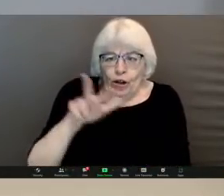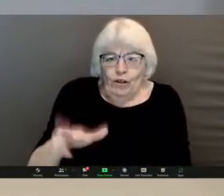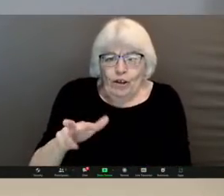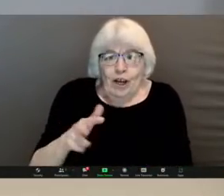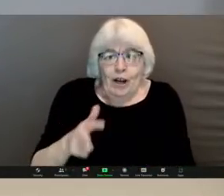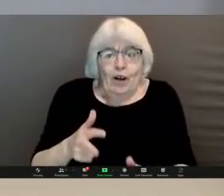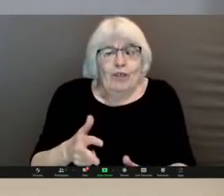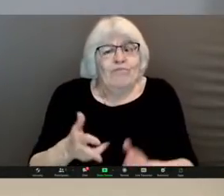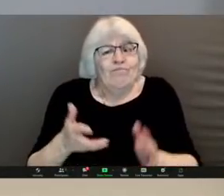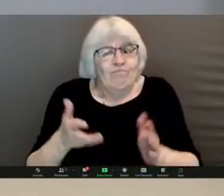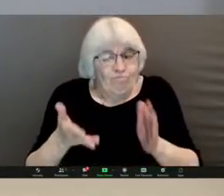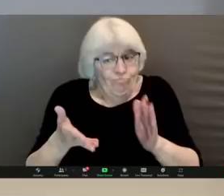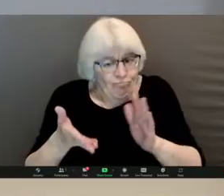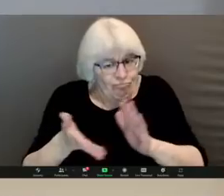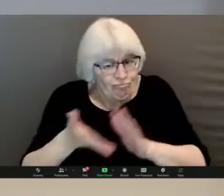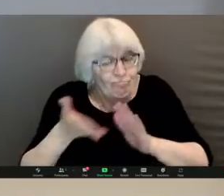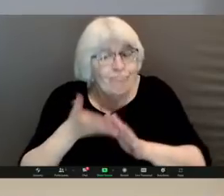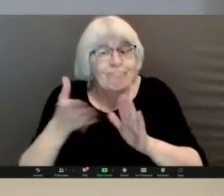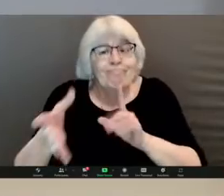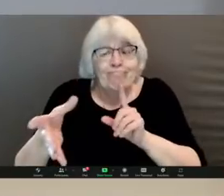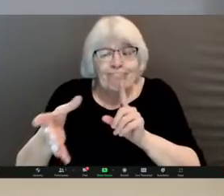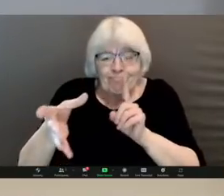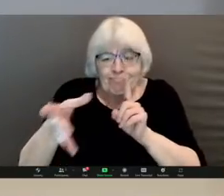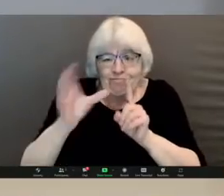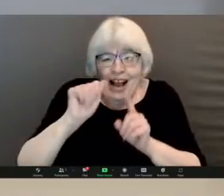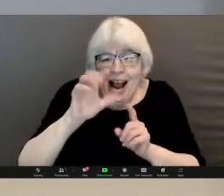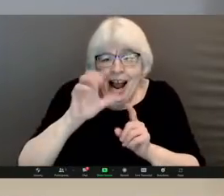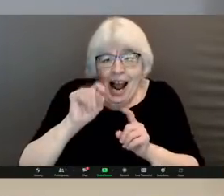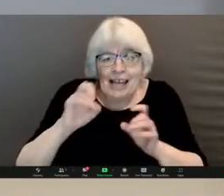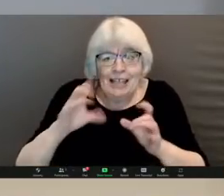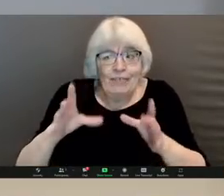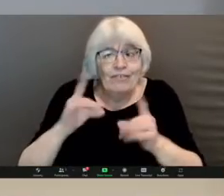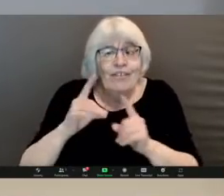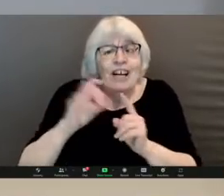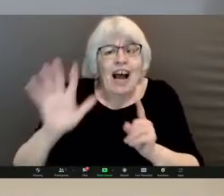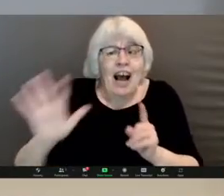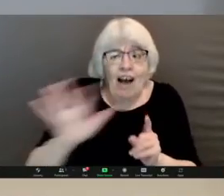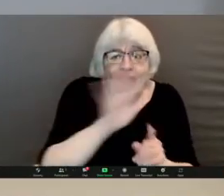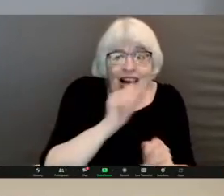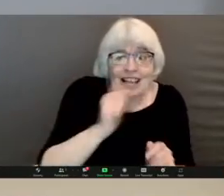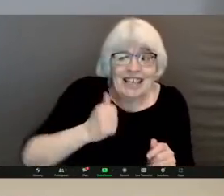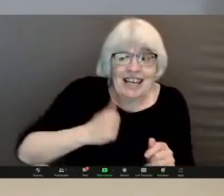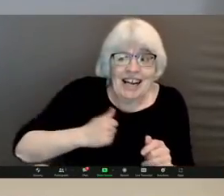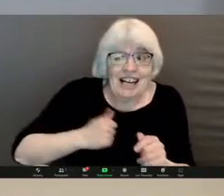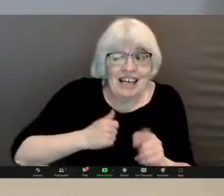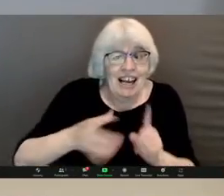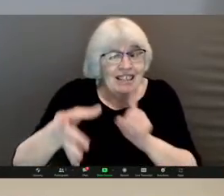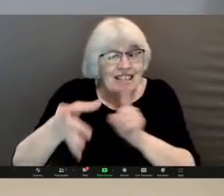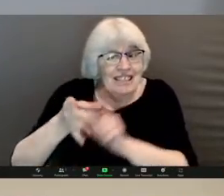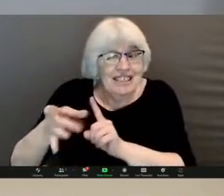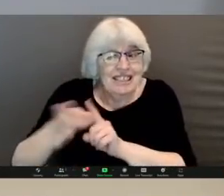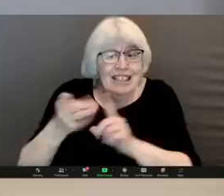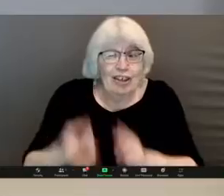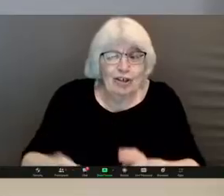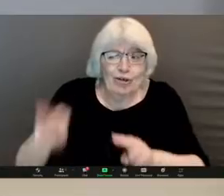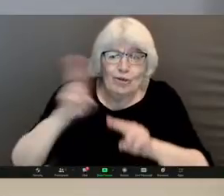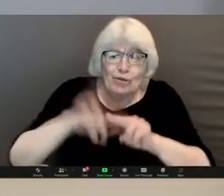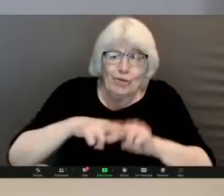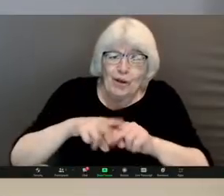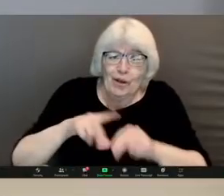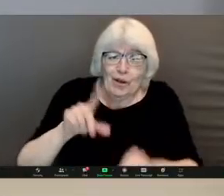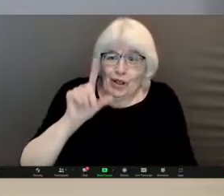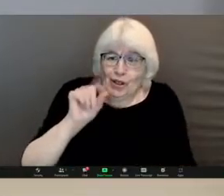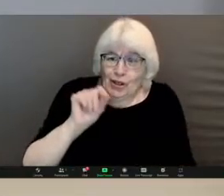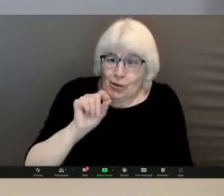Nationally, new cases are up 20% in the past week, with hospitalizations up 34%